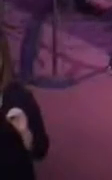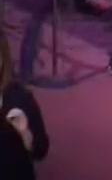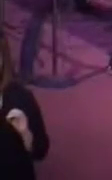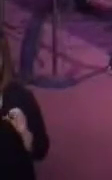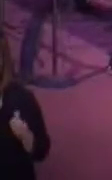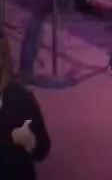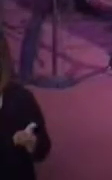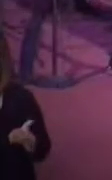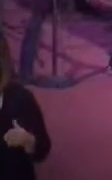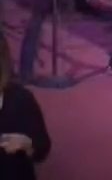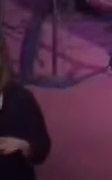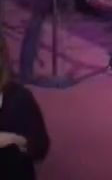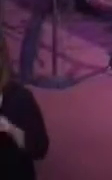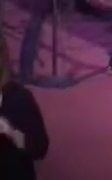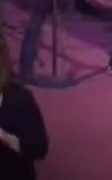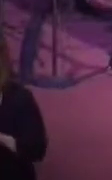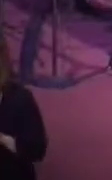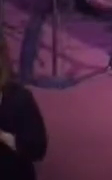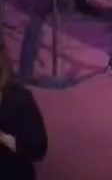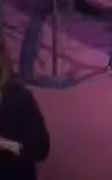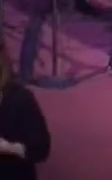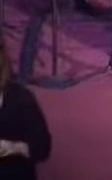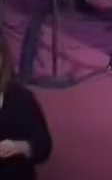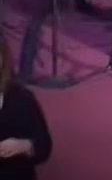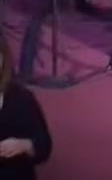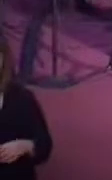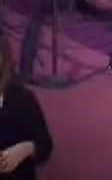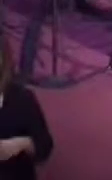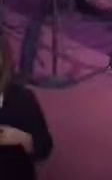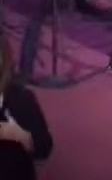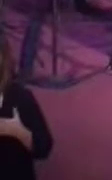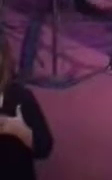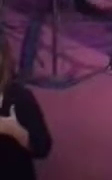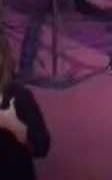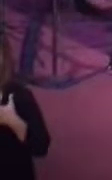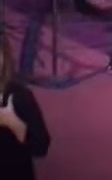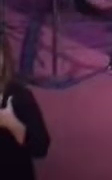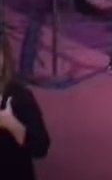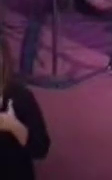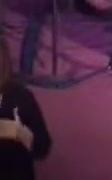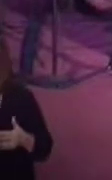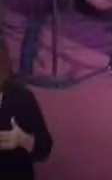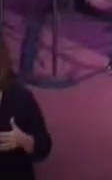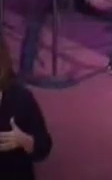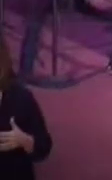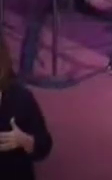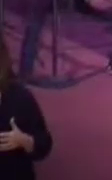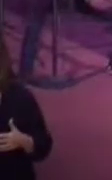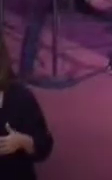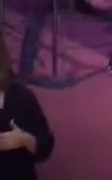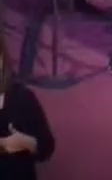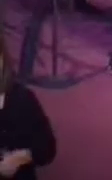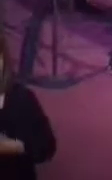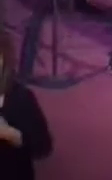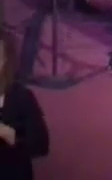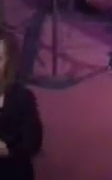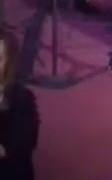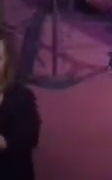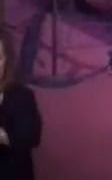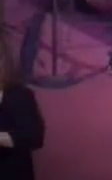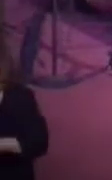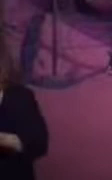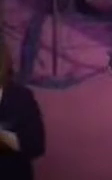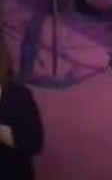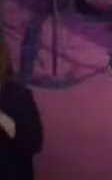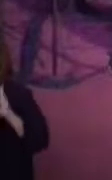even catch a break at rocking almost 90 years old, right? I mean, come on, man. You've lived a long life. You're in retirement